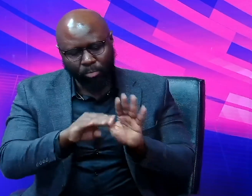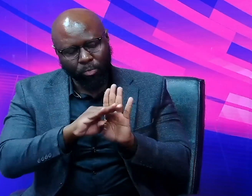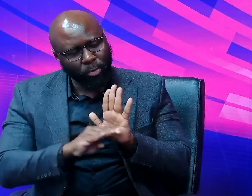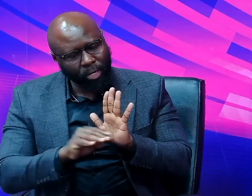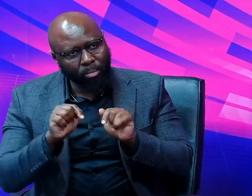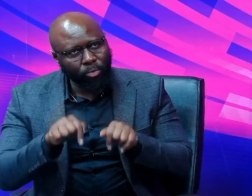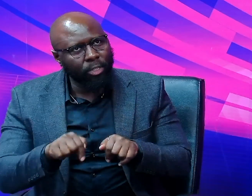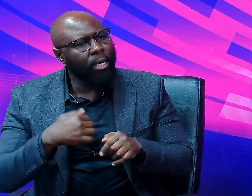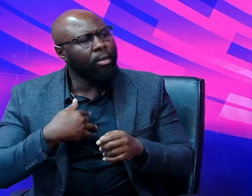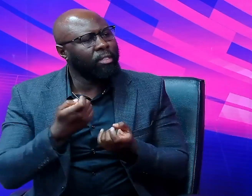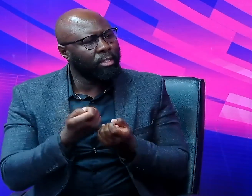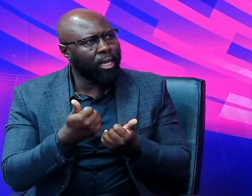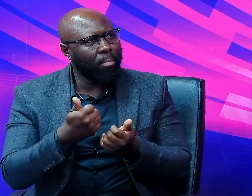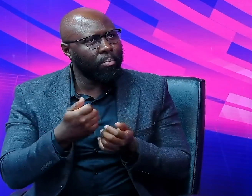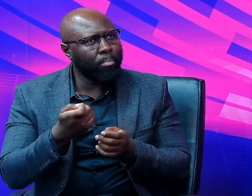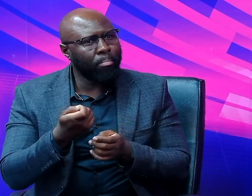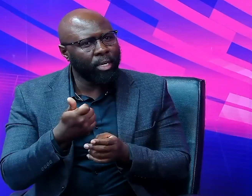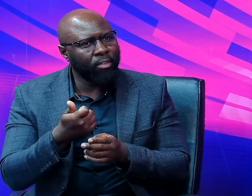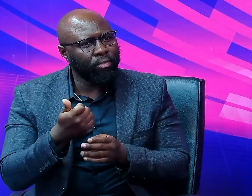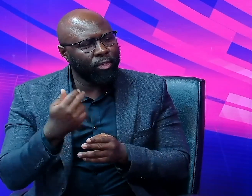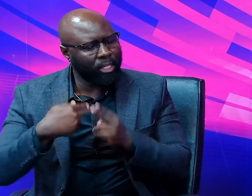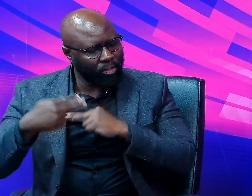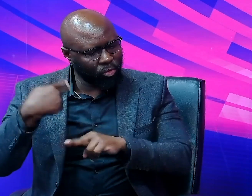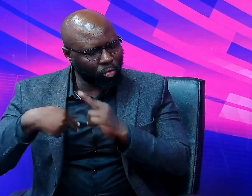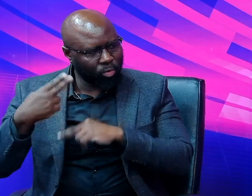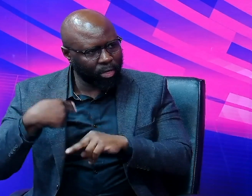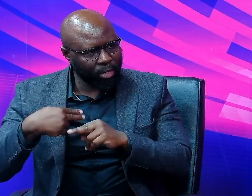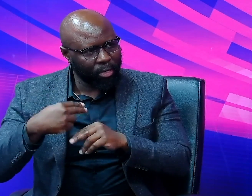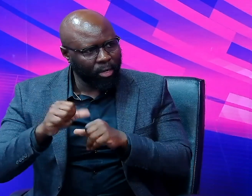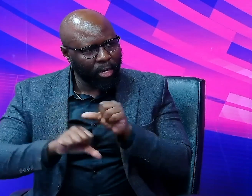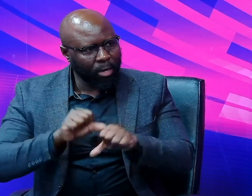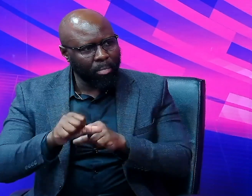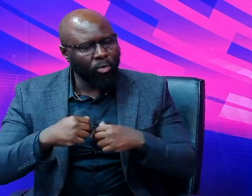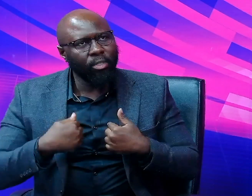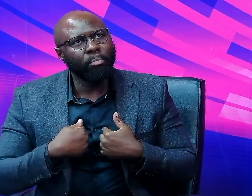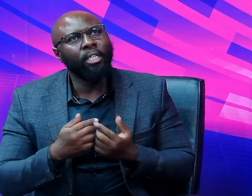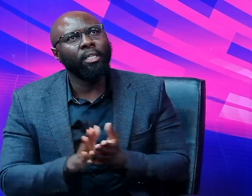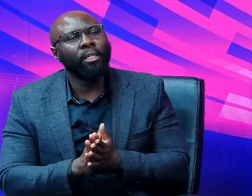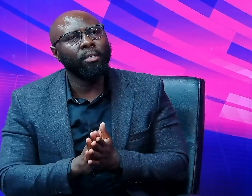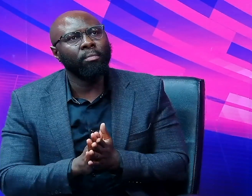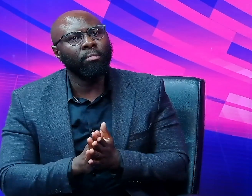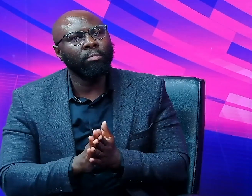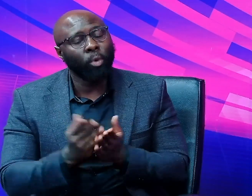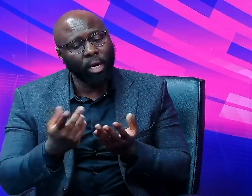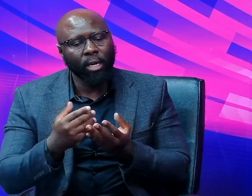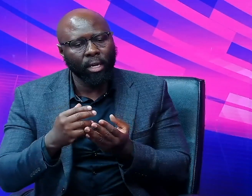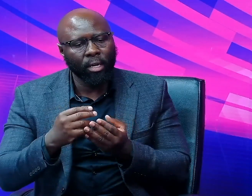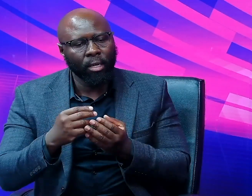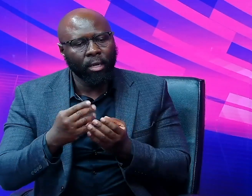And I am happy to have joined this program today because some brief history about